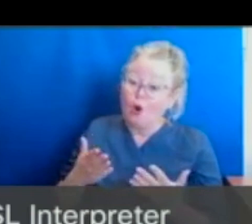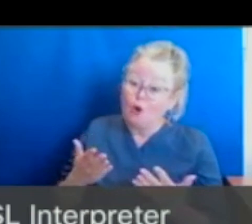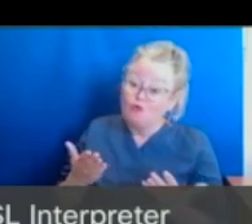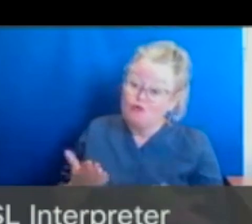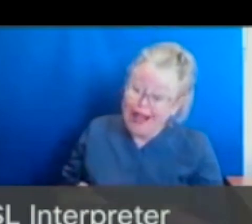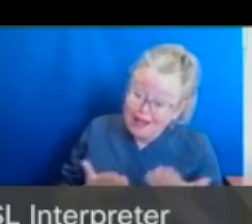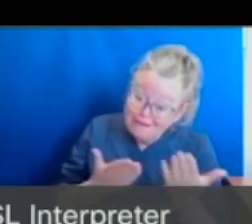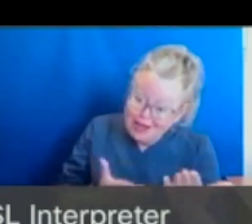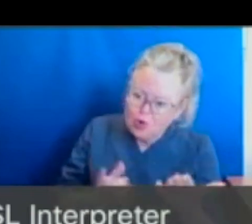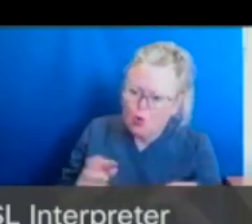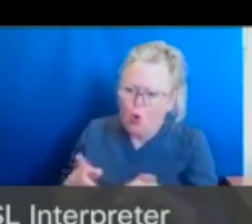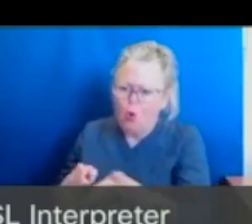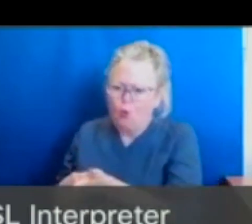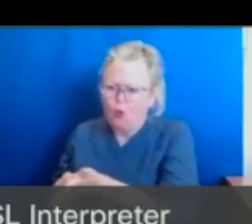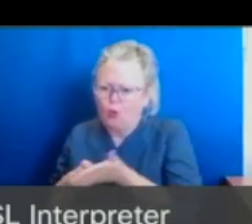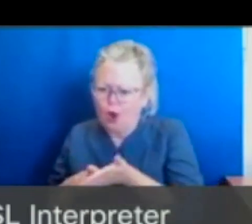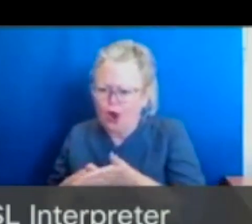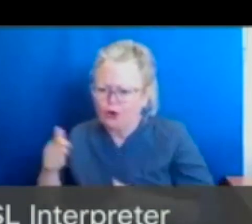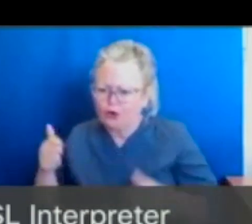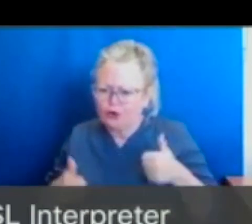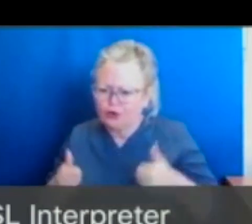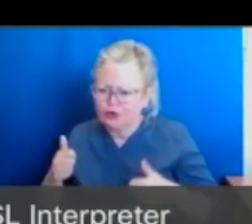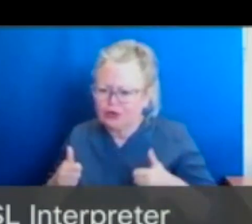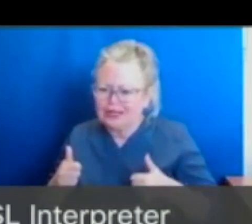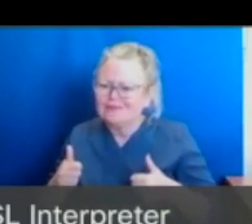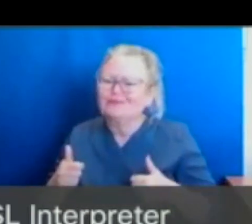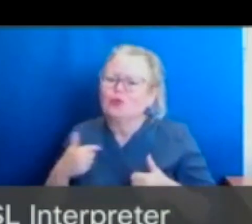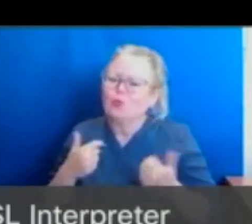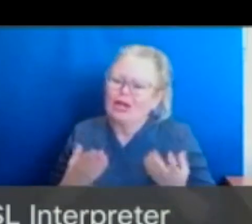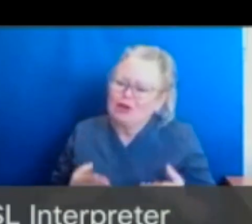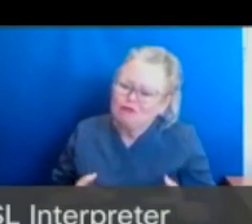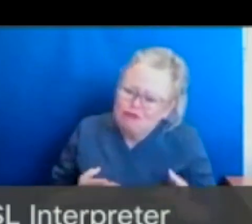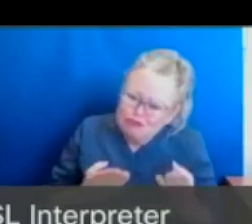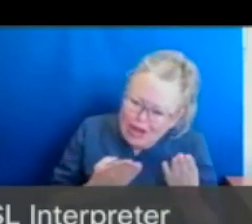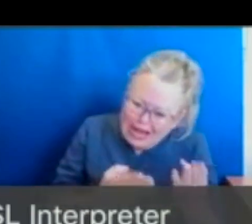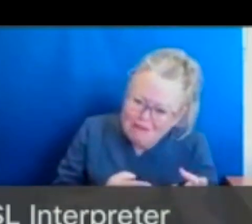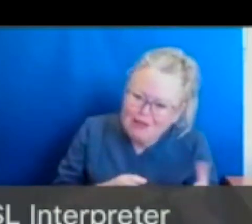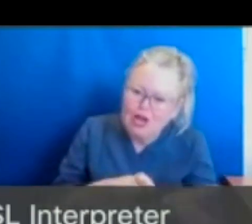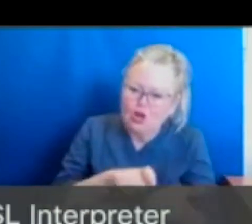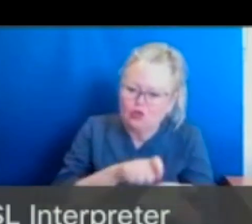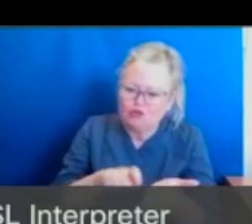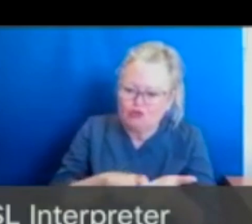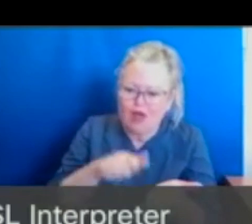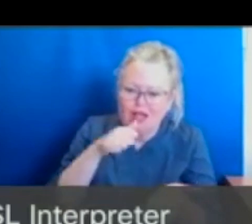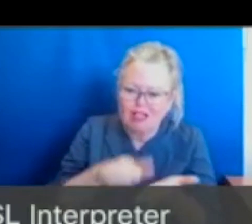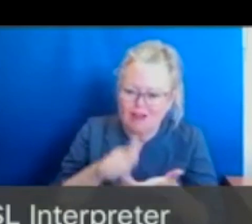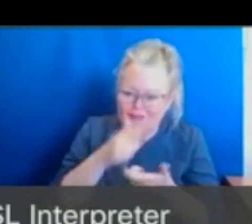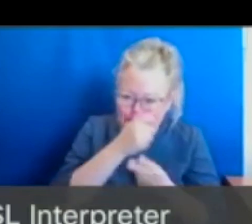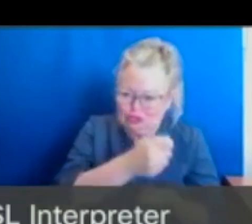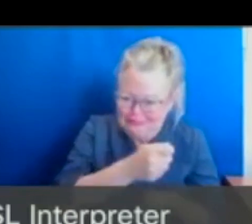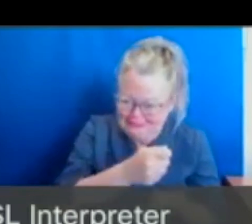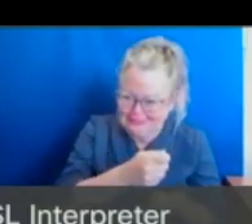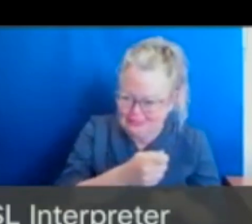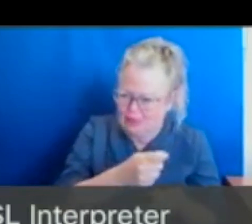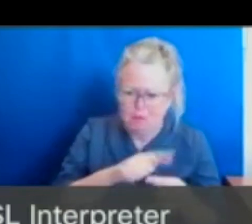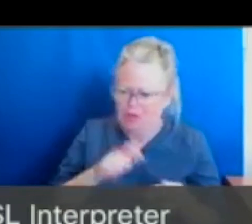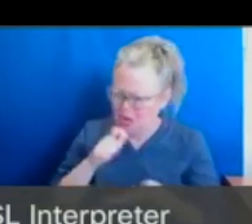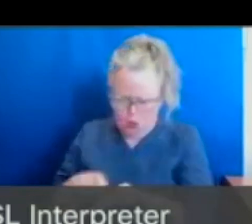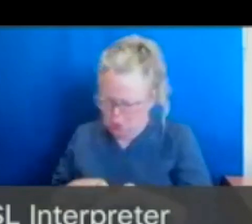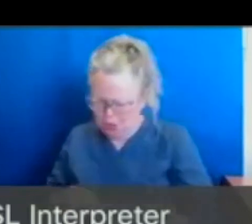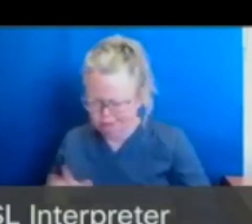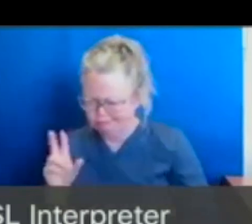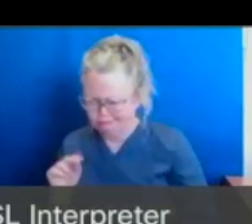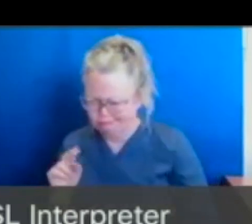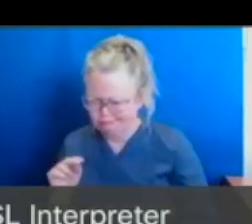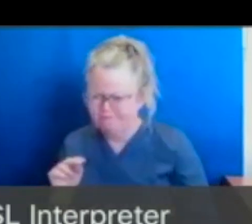And it's definitely a recommendation, but not a requirement. And so what Alan and I